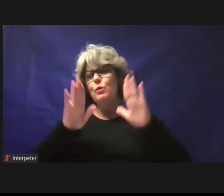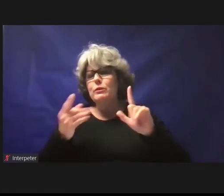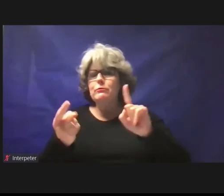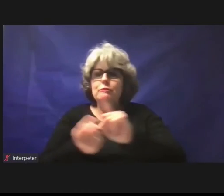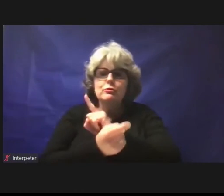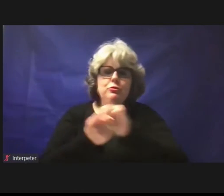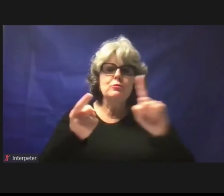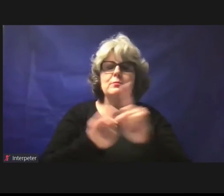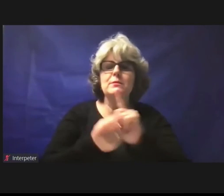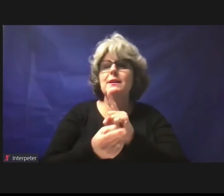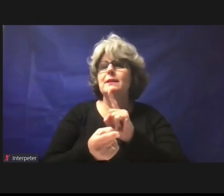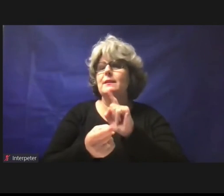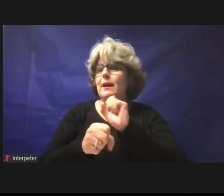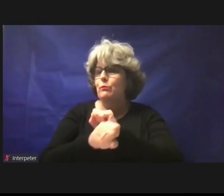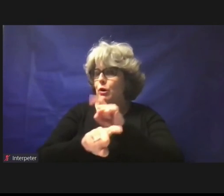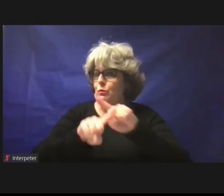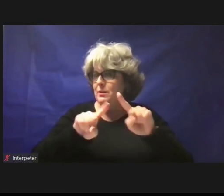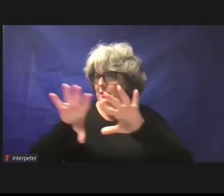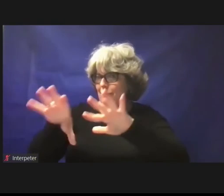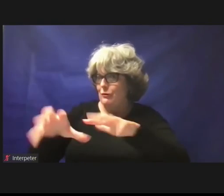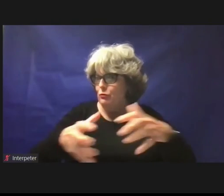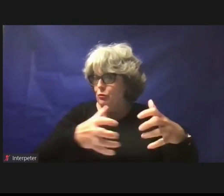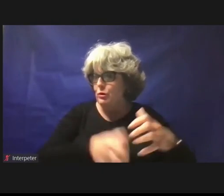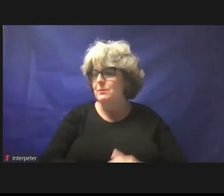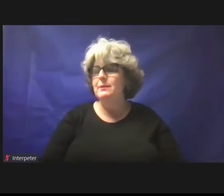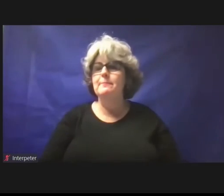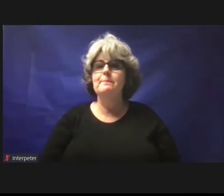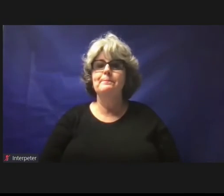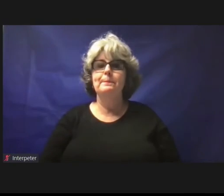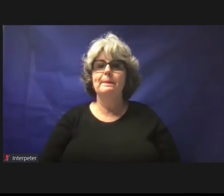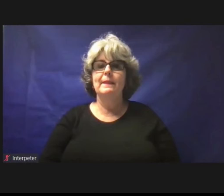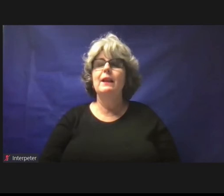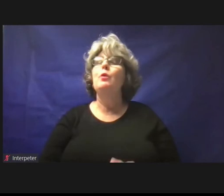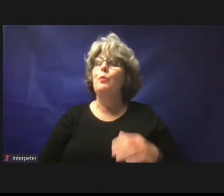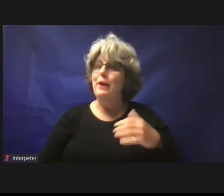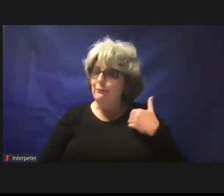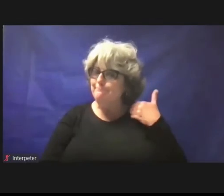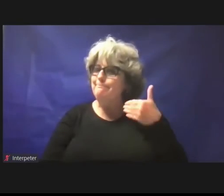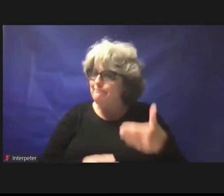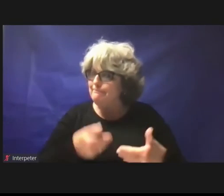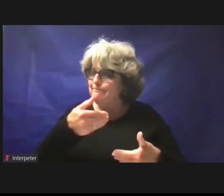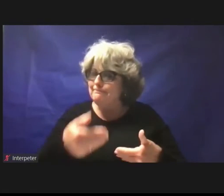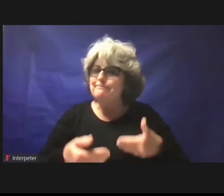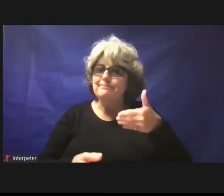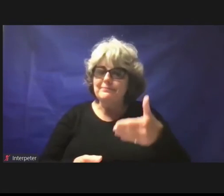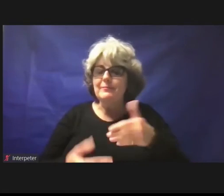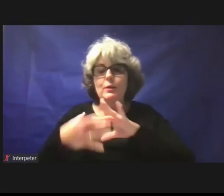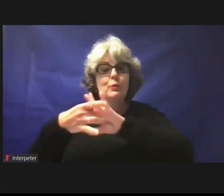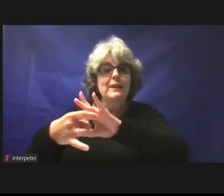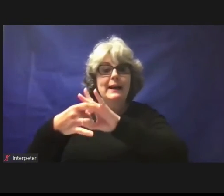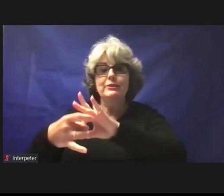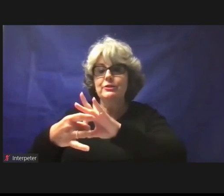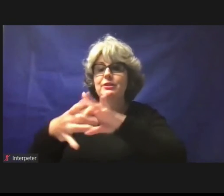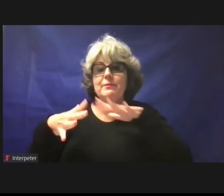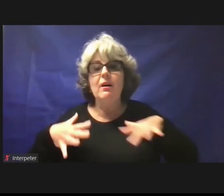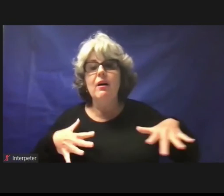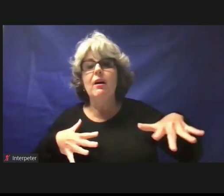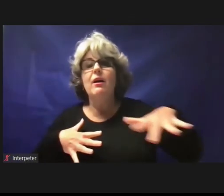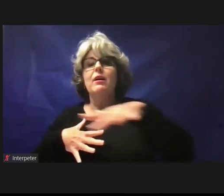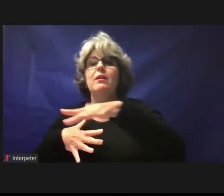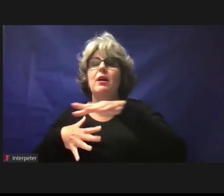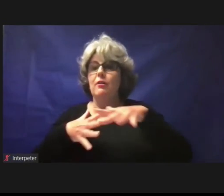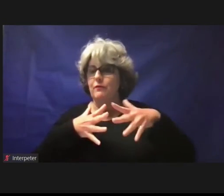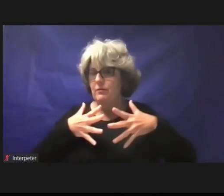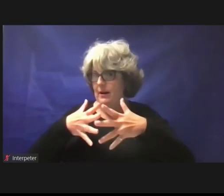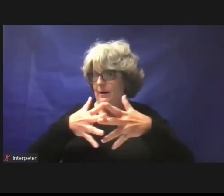them and to work with them. So we're getting there. We have our relationships throughout the country